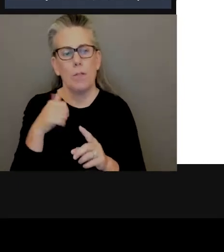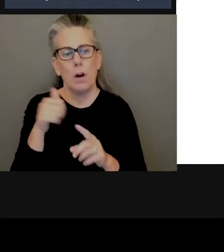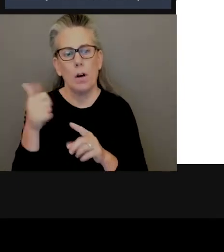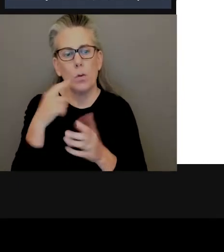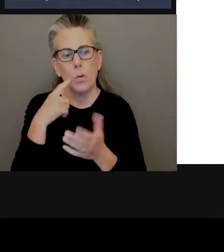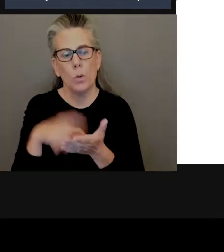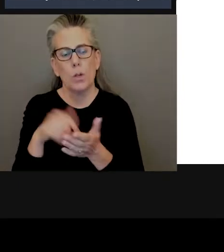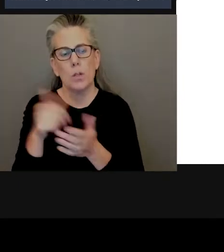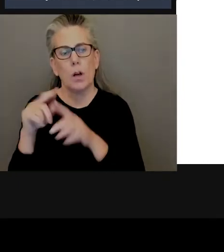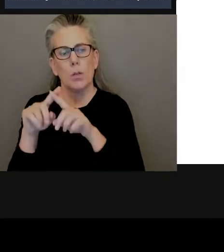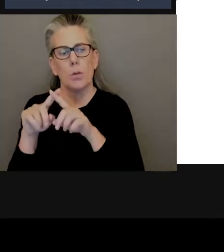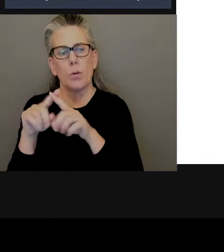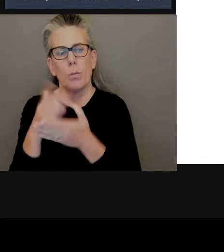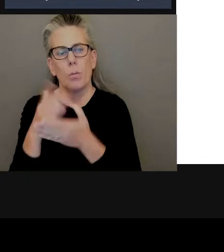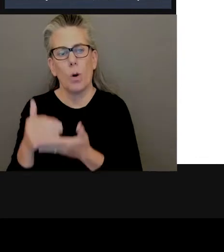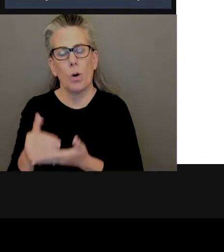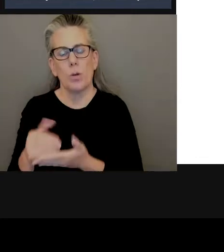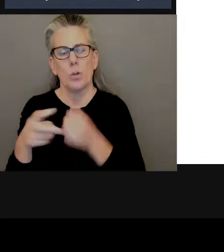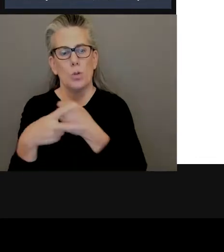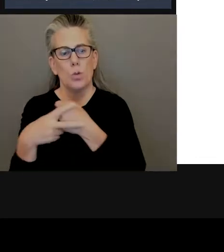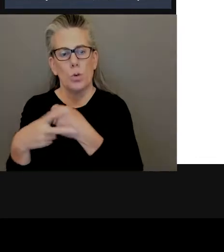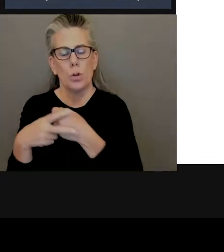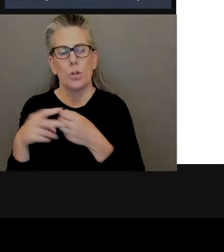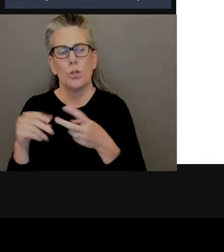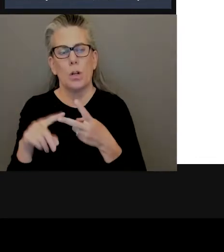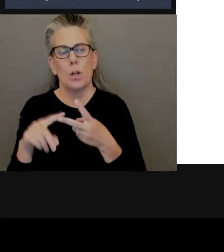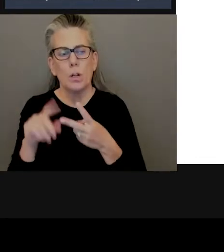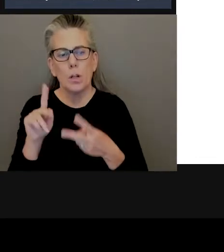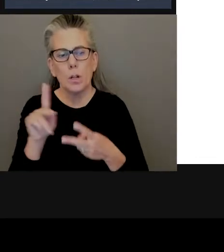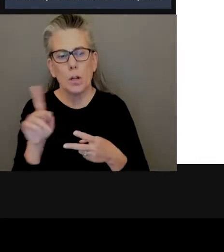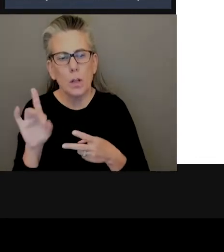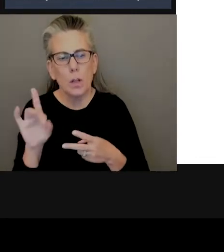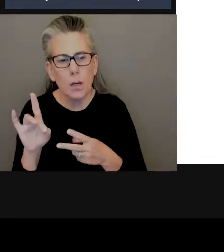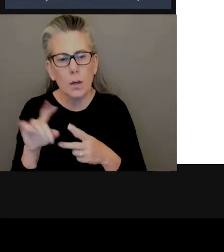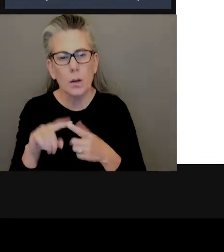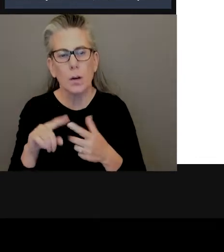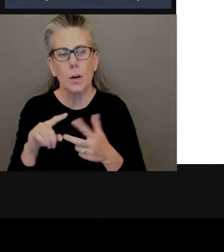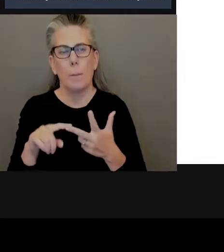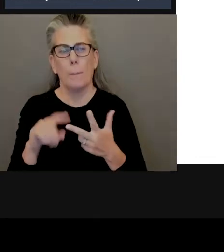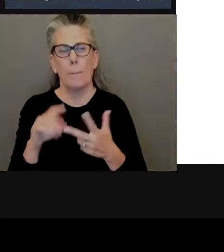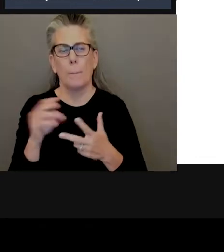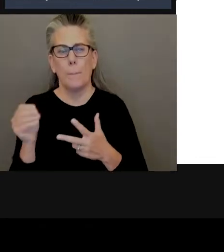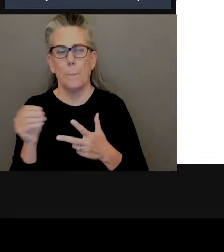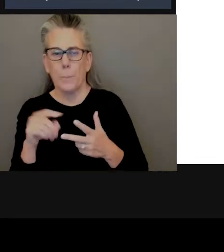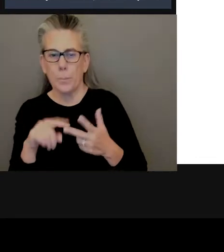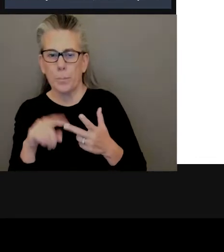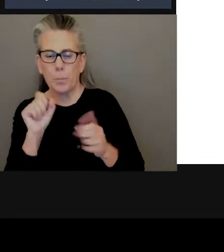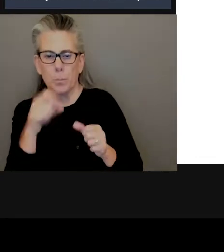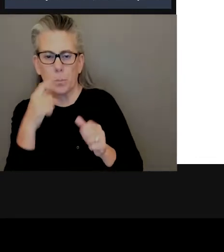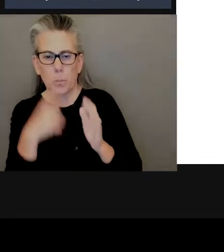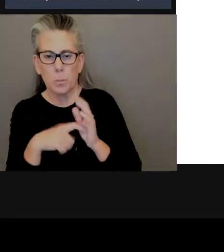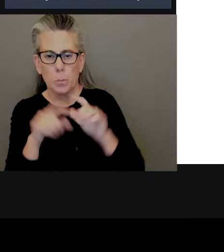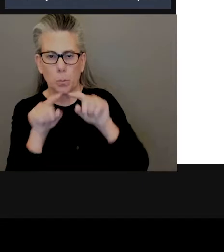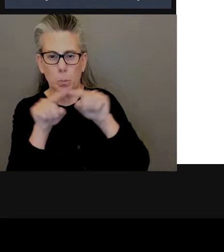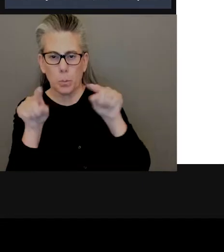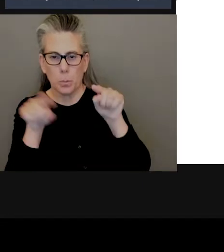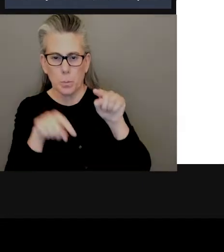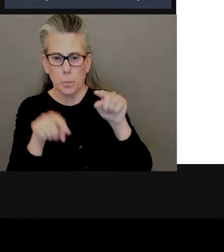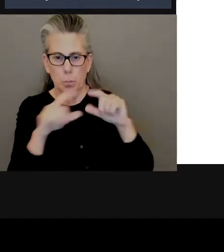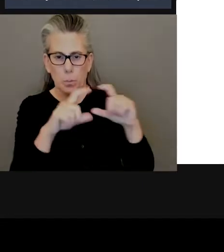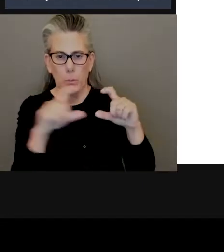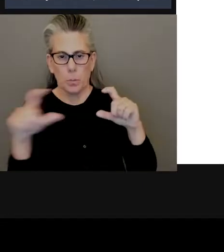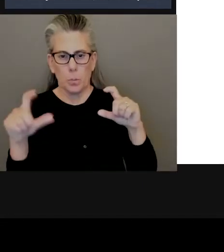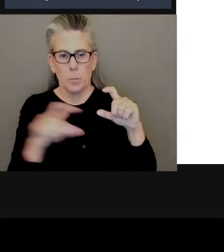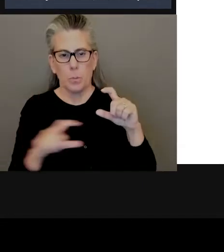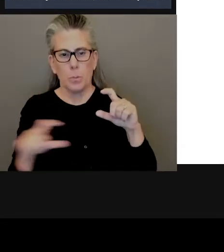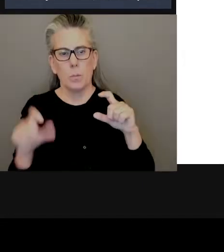storages, authentication, they're all deployed on Kubernetes worker fleet, as we see in this diagram. Now this makes it really challenging to implement a